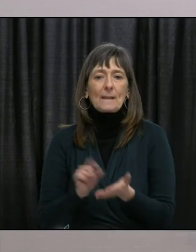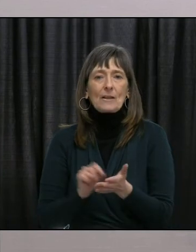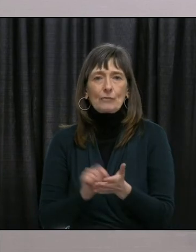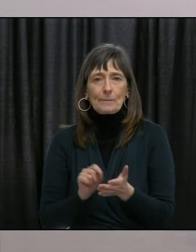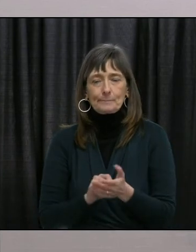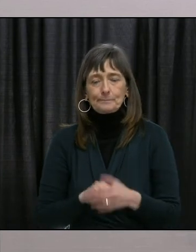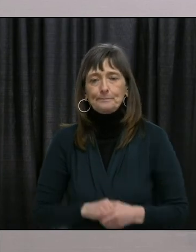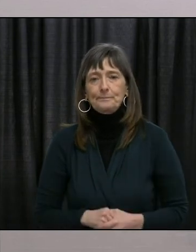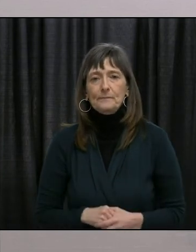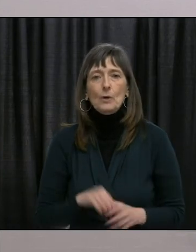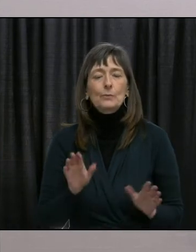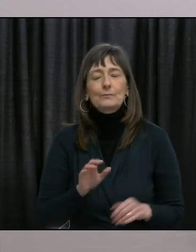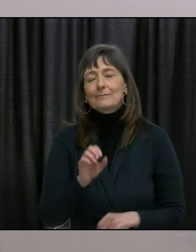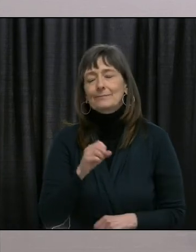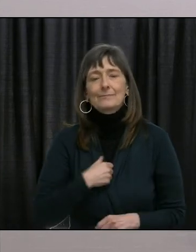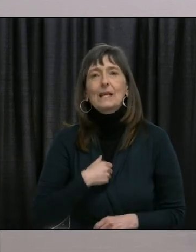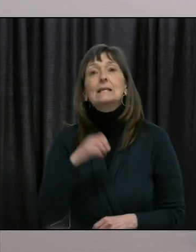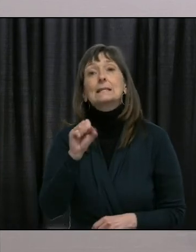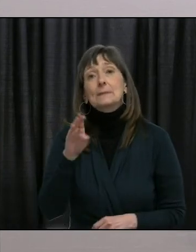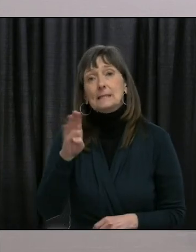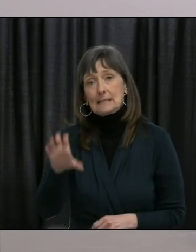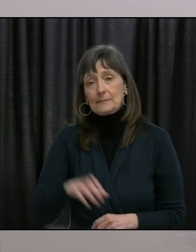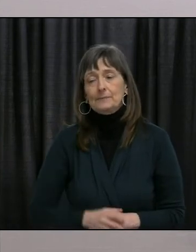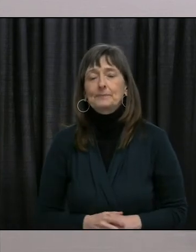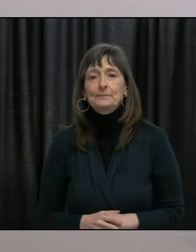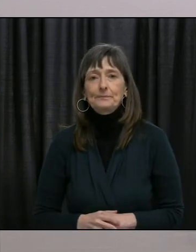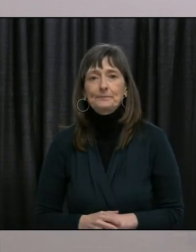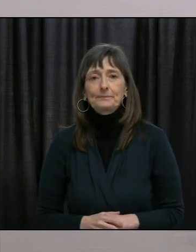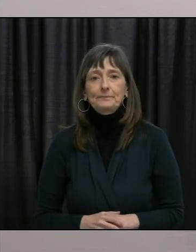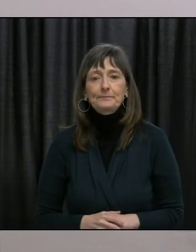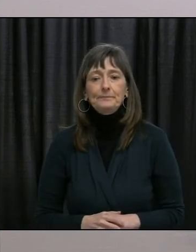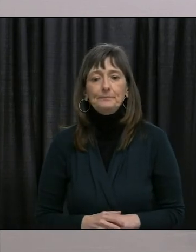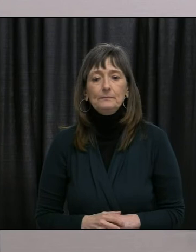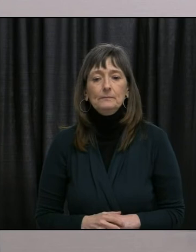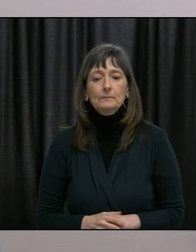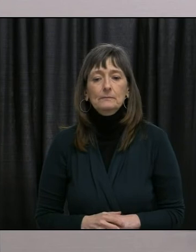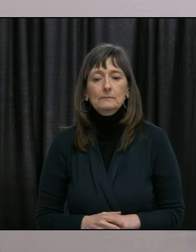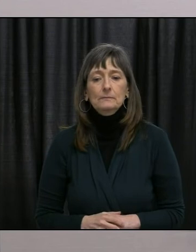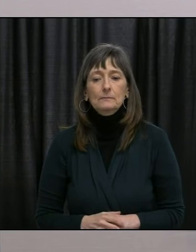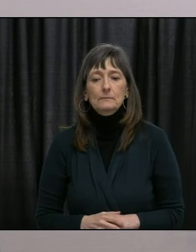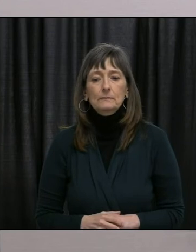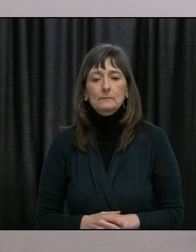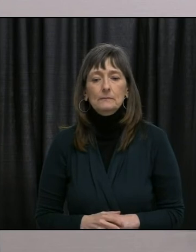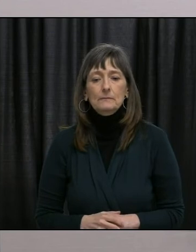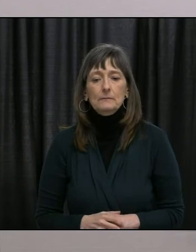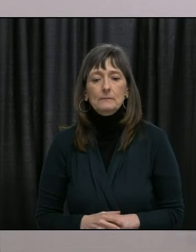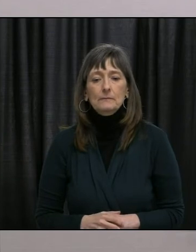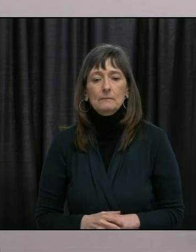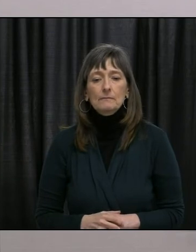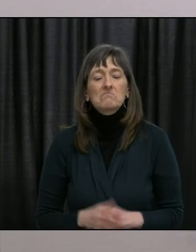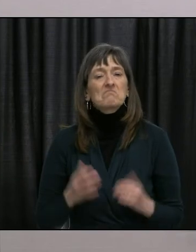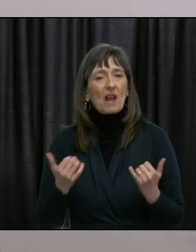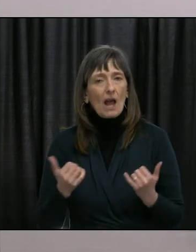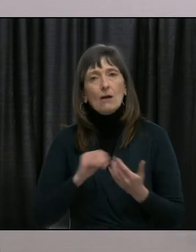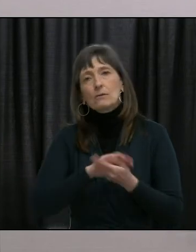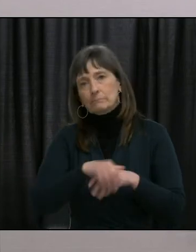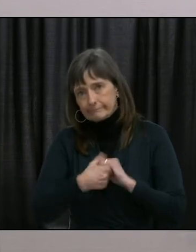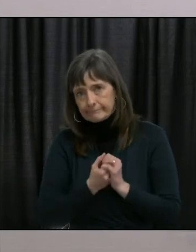of CBC News. Please go ahead. With people doing all the physical distancing, hand